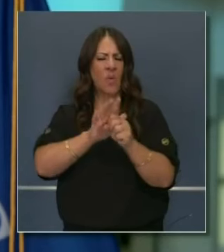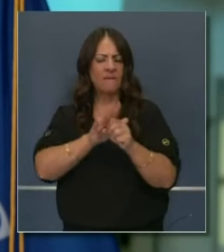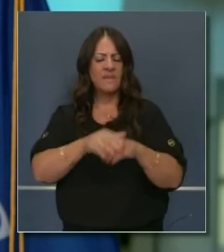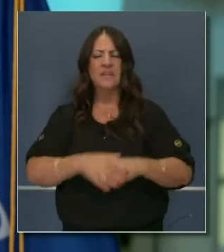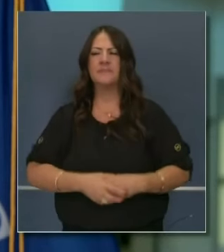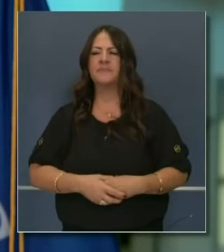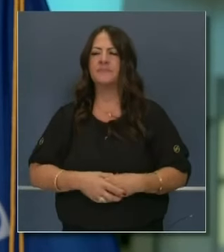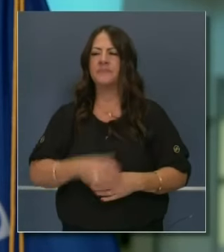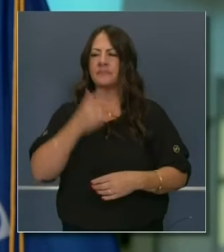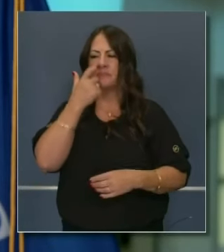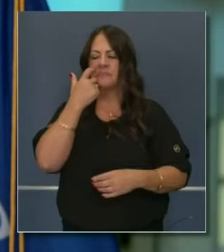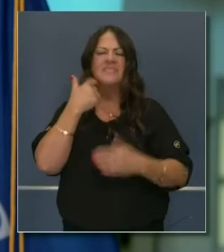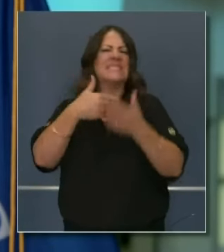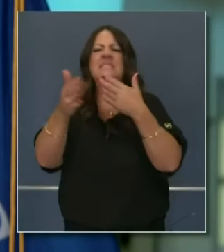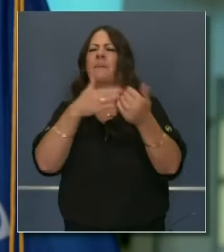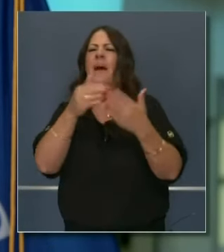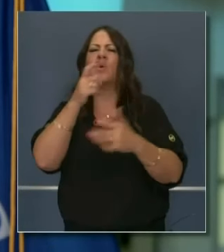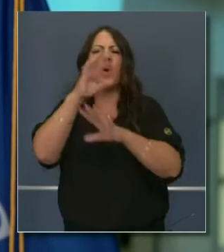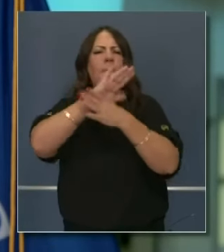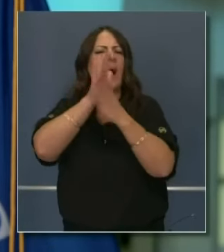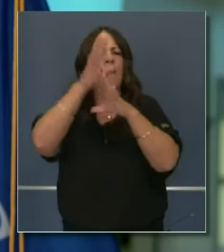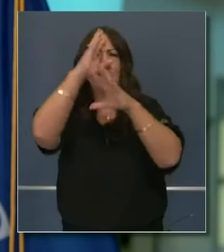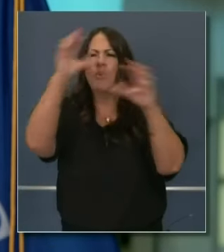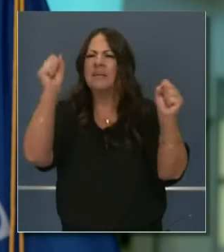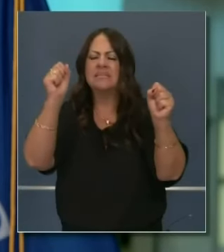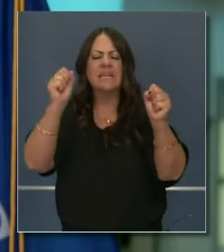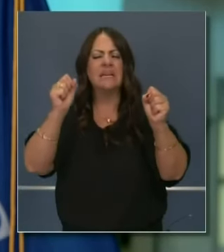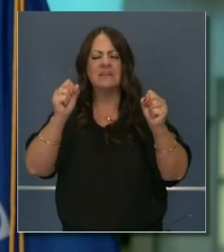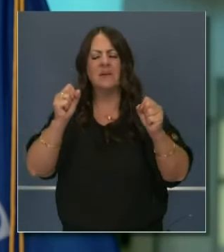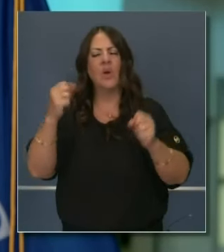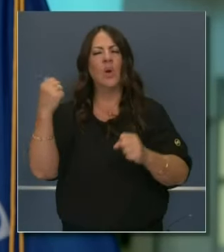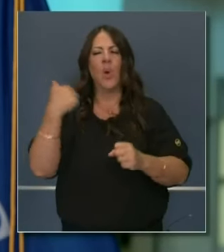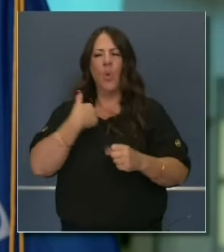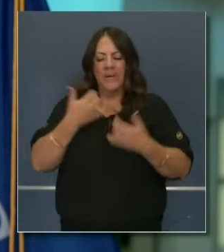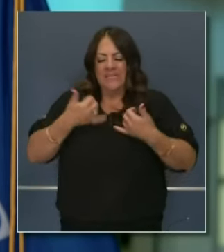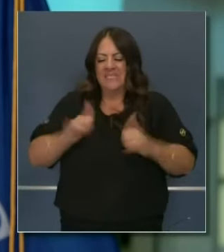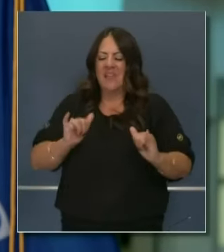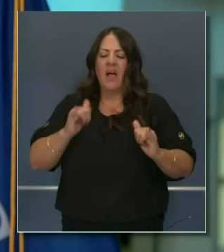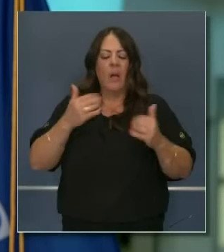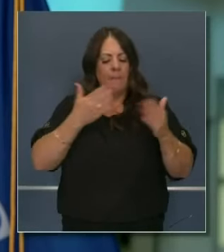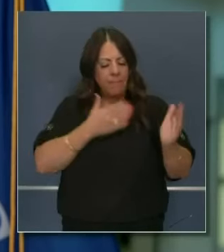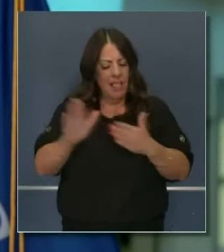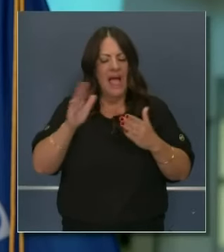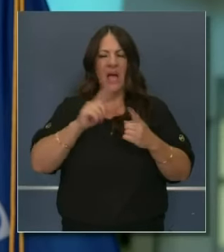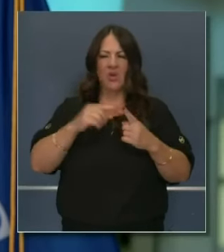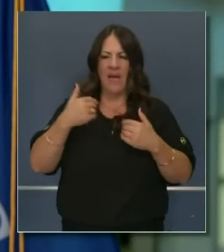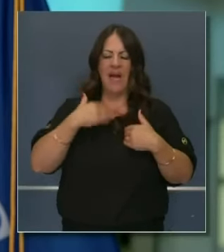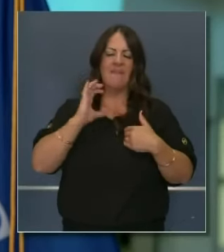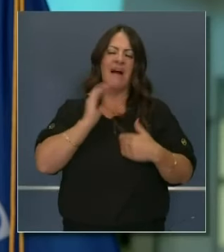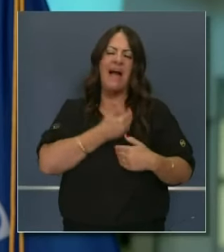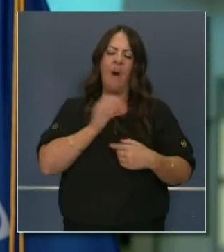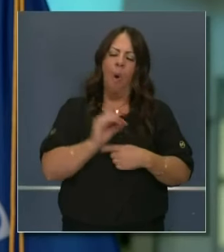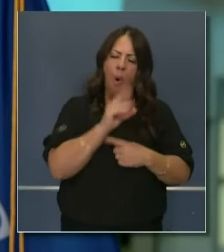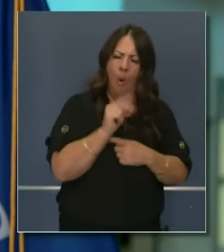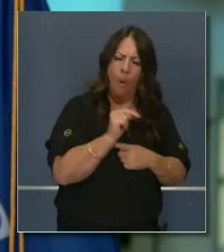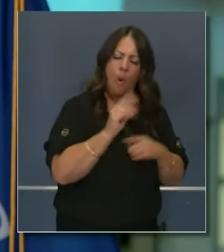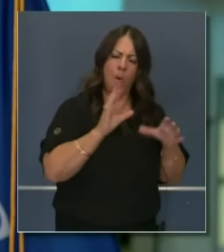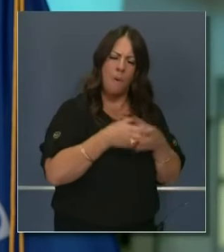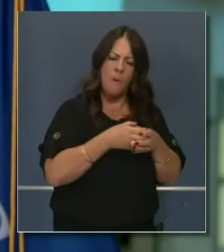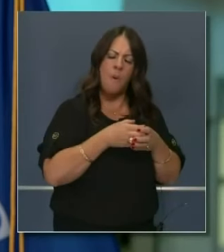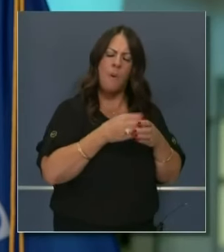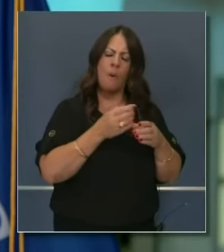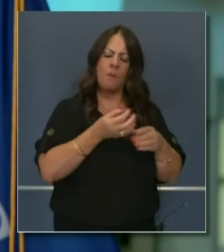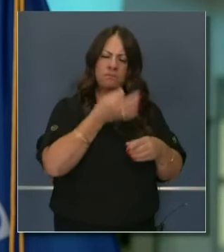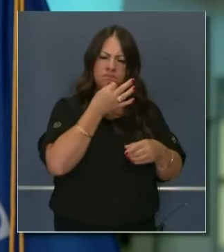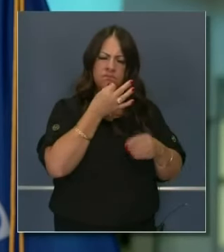to whoever the president is, we want verified, independent analysis. 40 million Americans that happen to live in